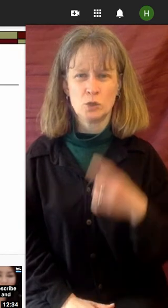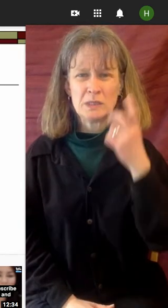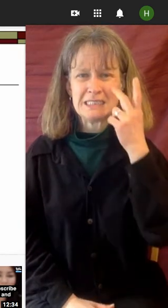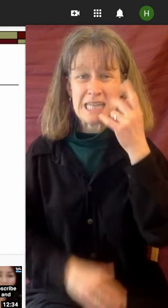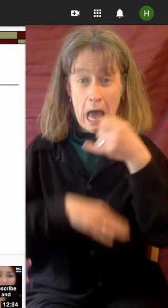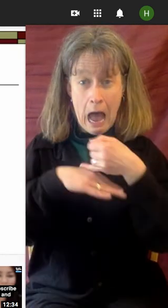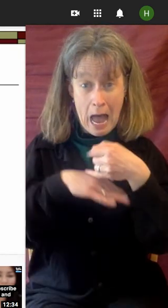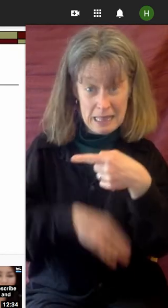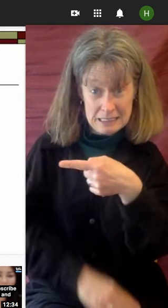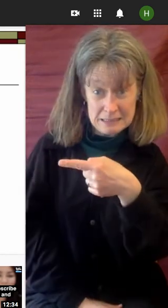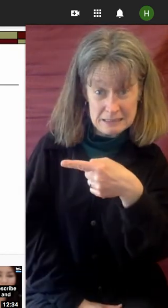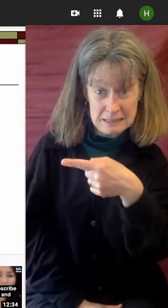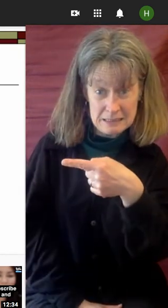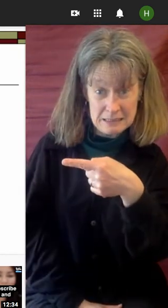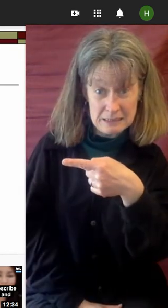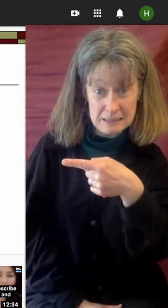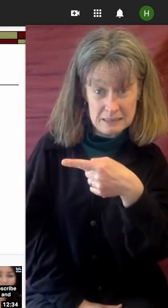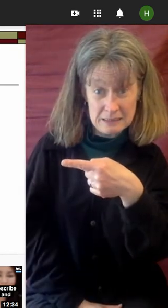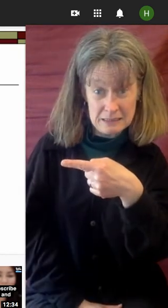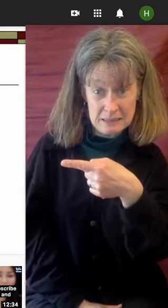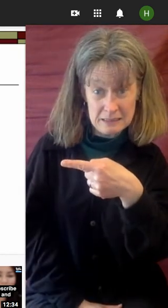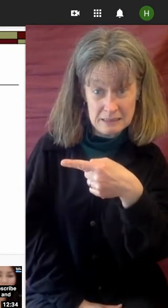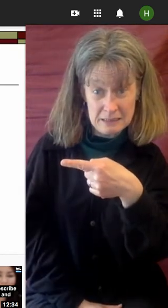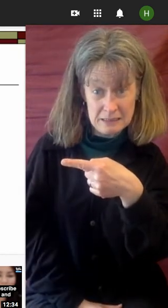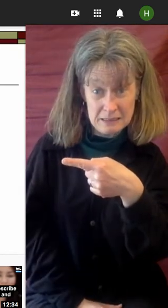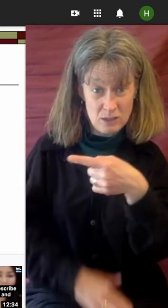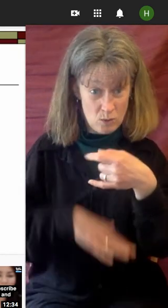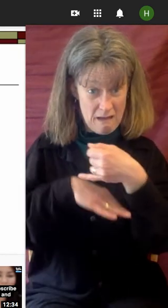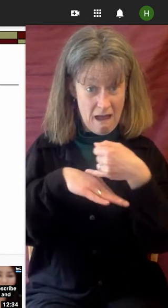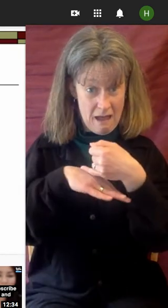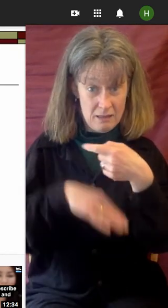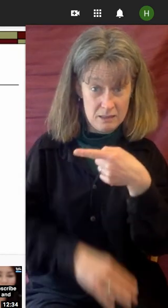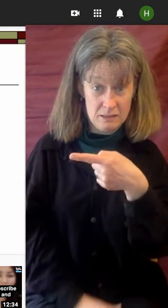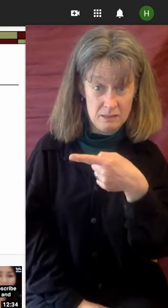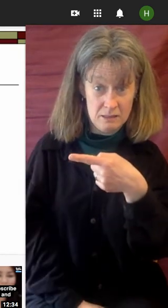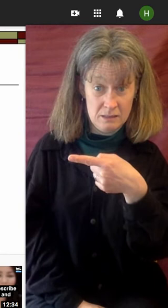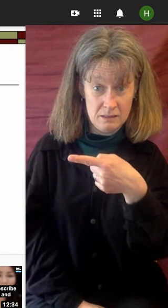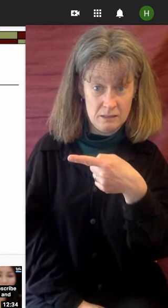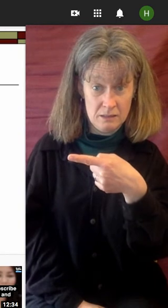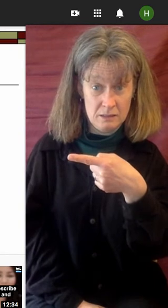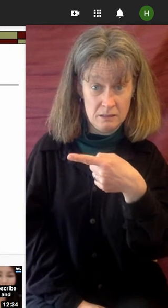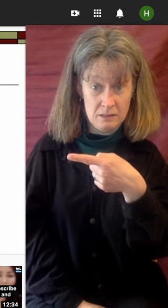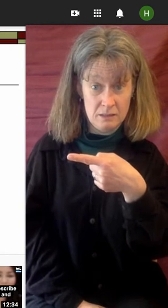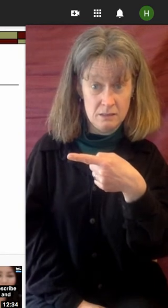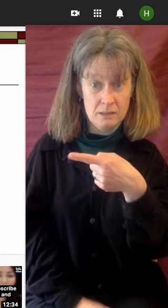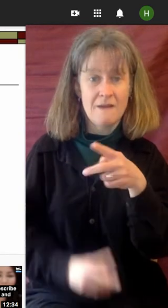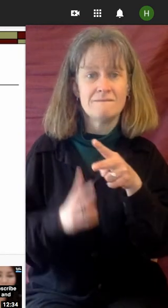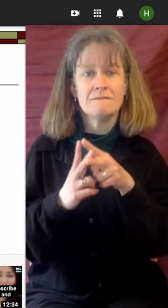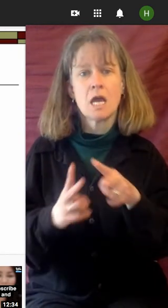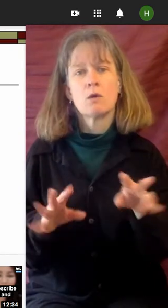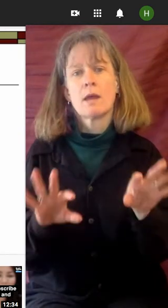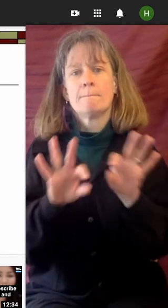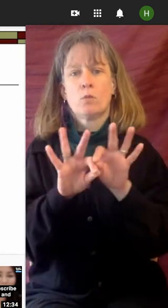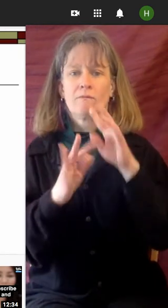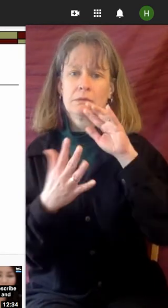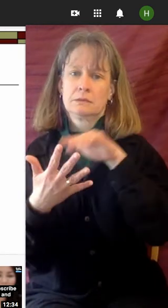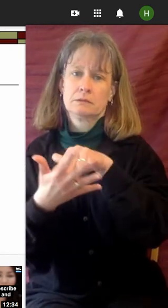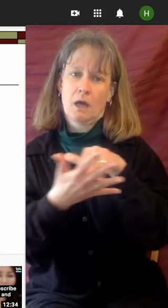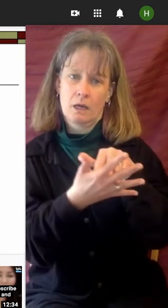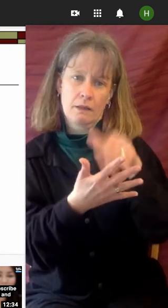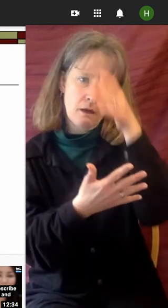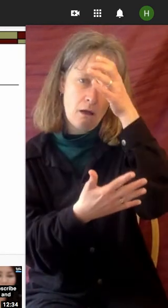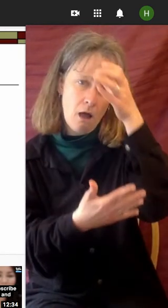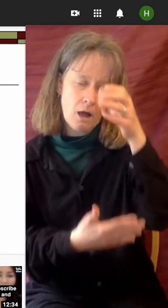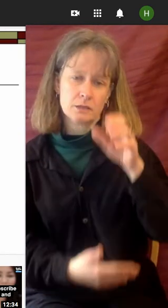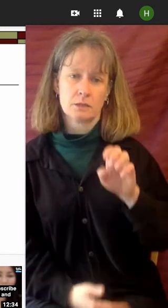right here off the coast of South America are really key to studying evolution. We'll